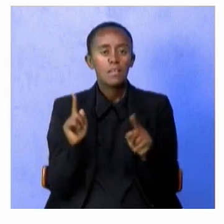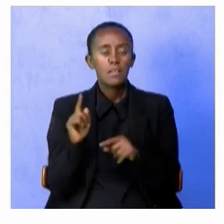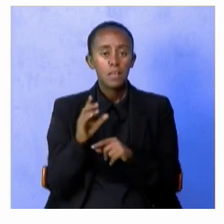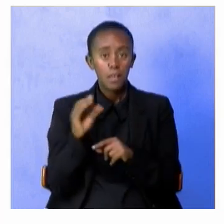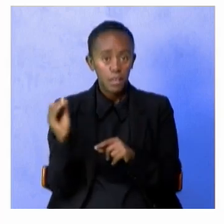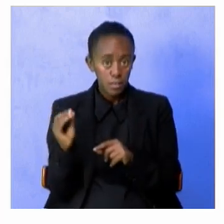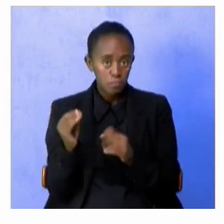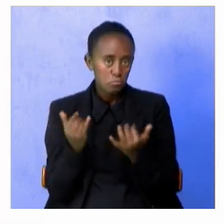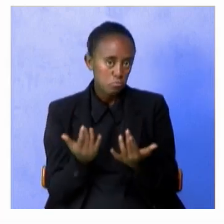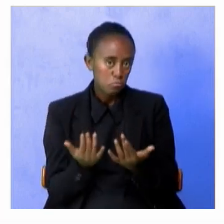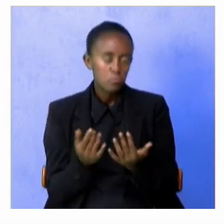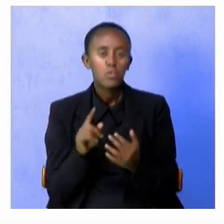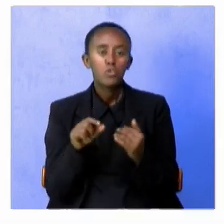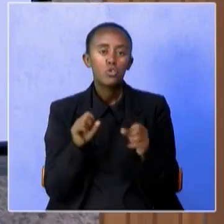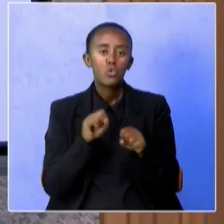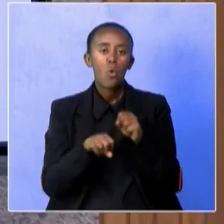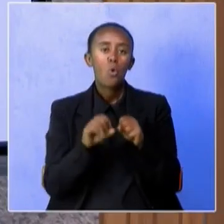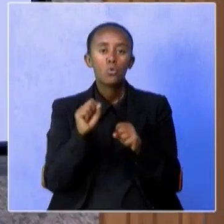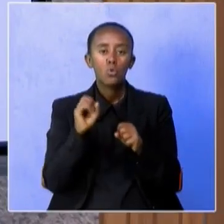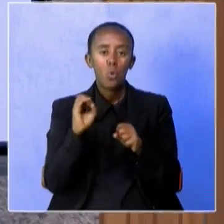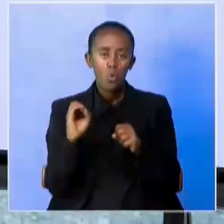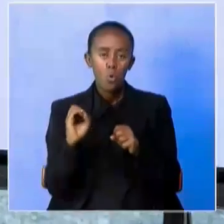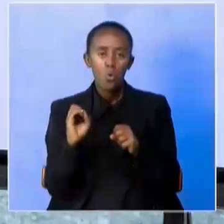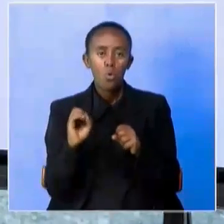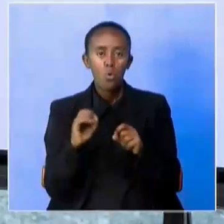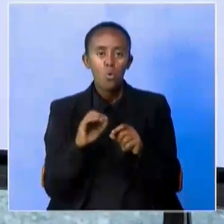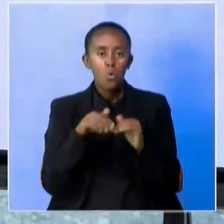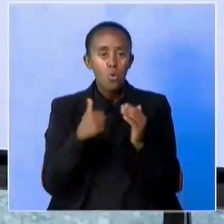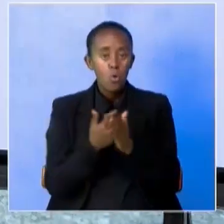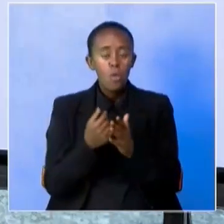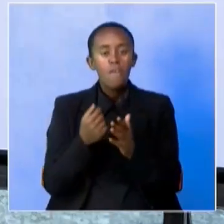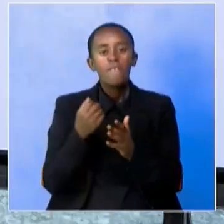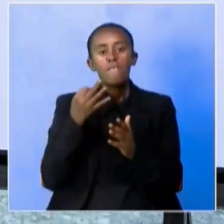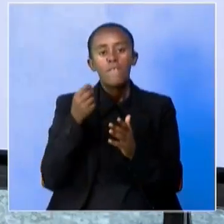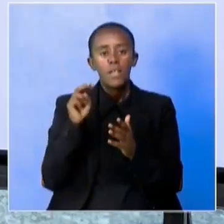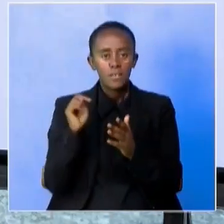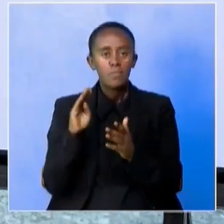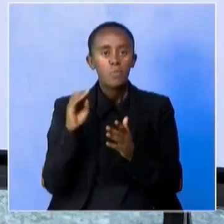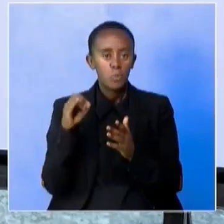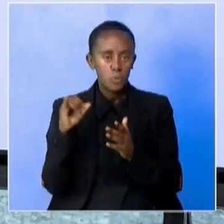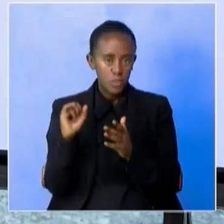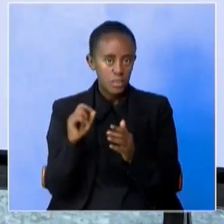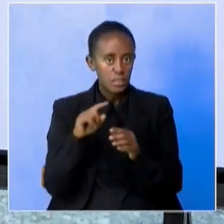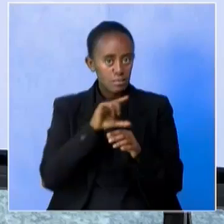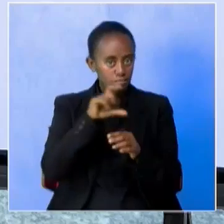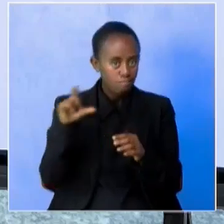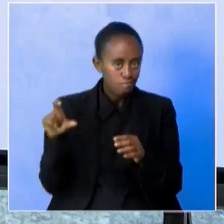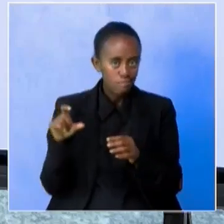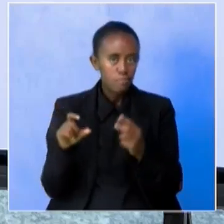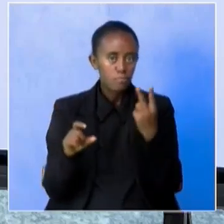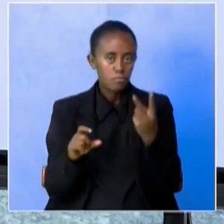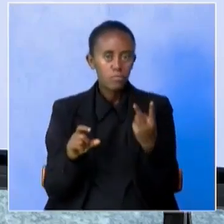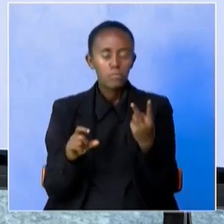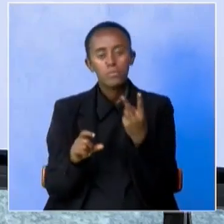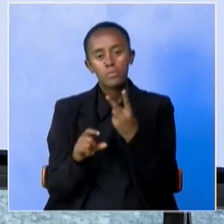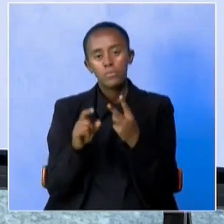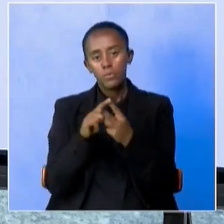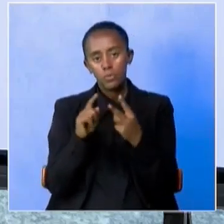and so. So these are the fanboys. So conjunctions are separated